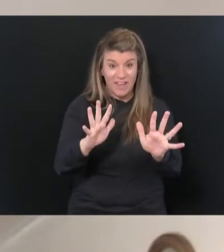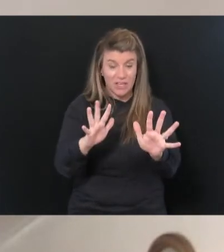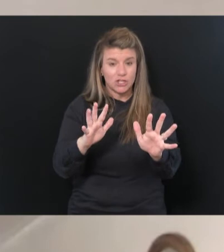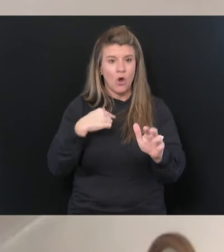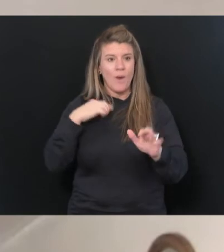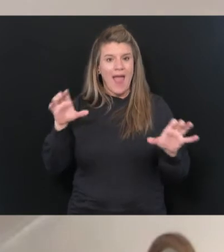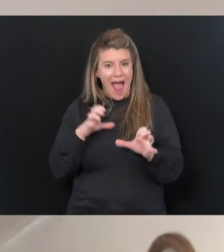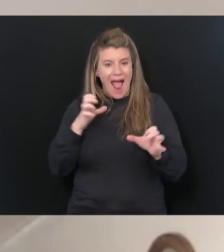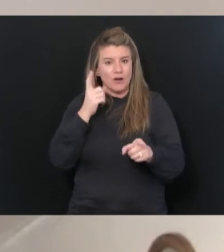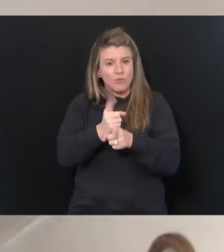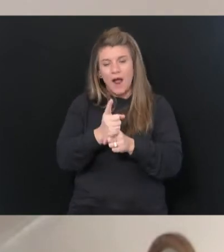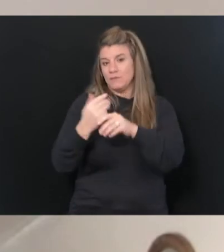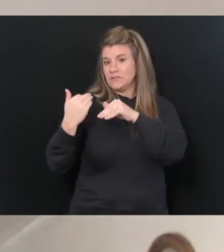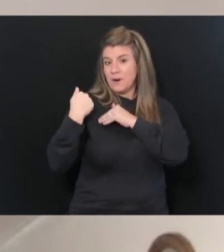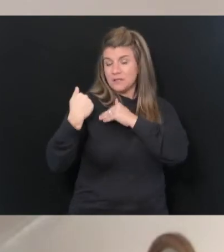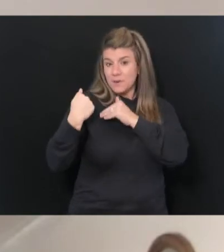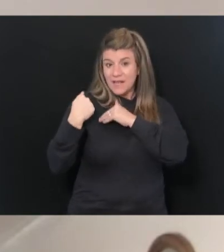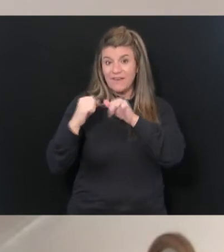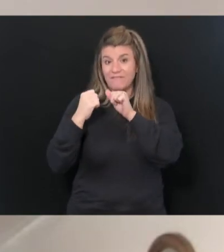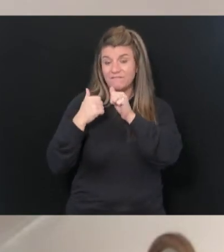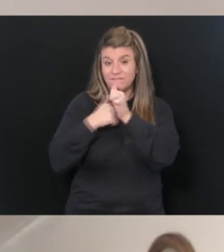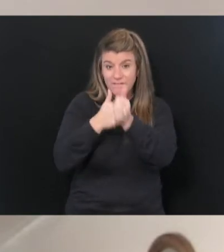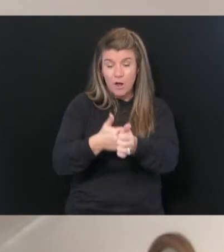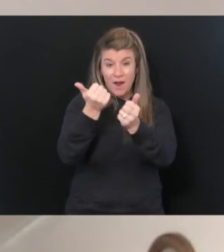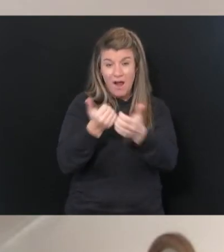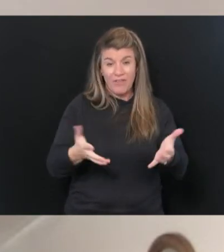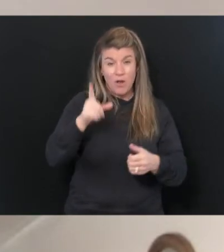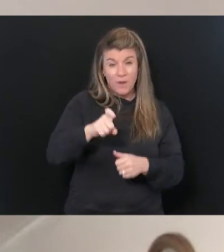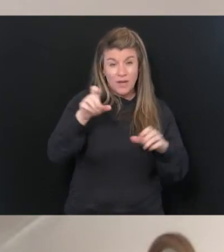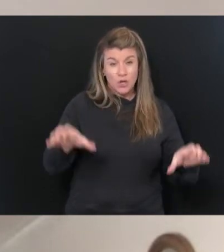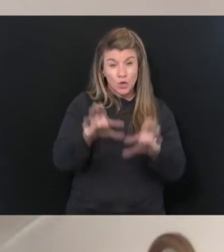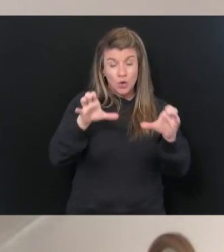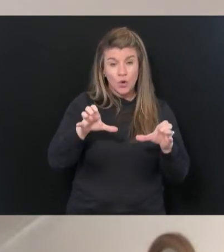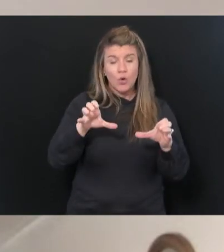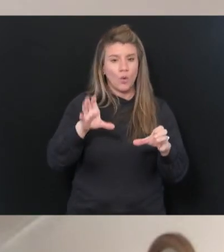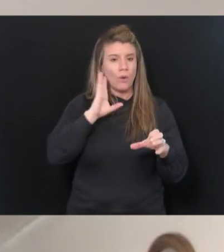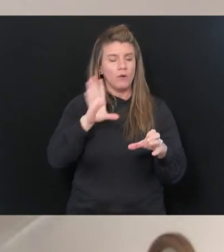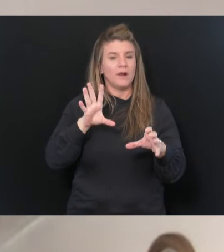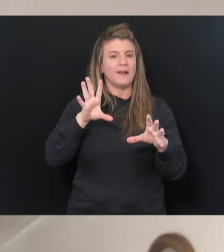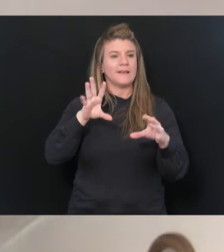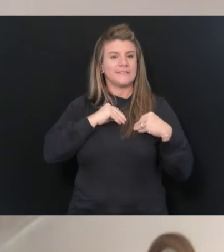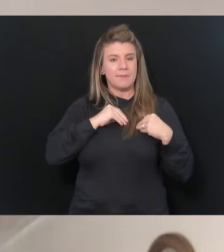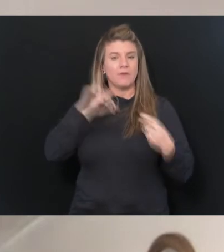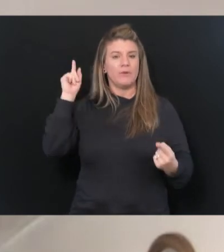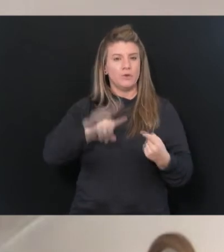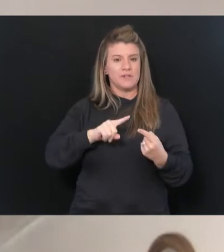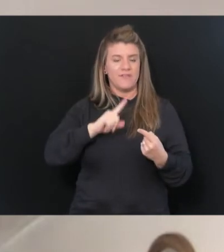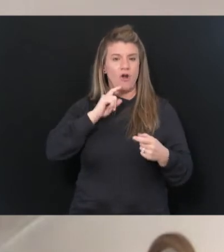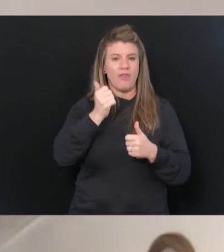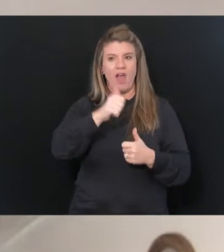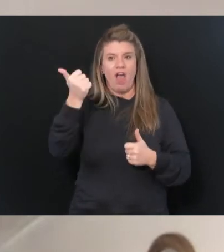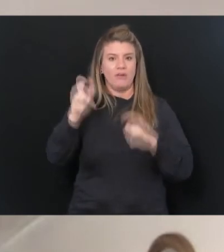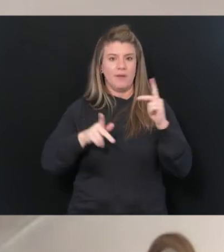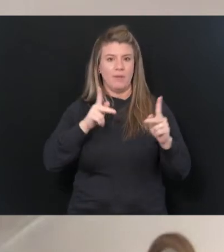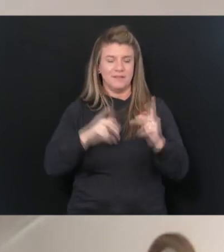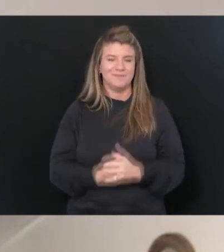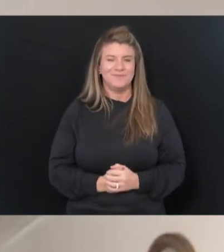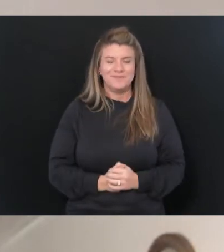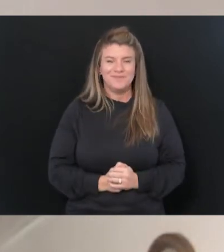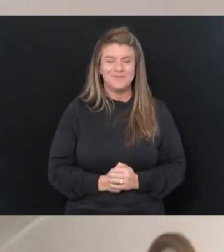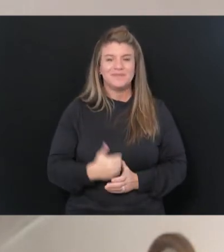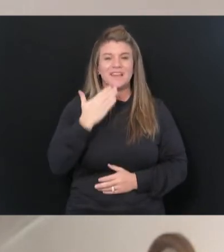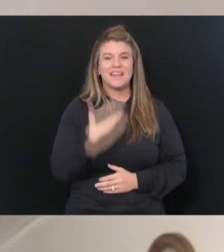and altruistically, West Virginia will continue to set the bar for everybody else. So thank you so much. All right,